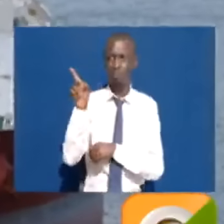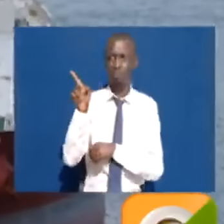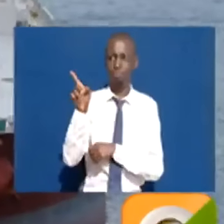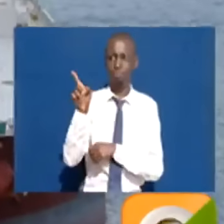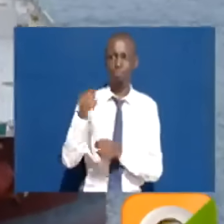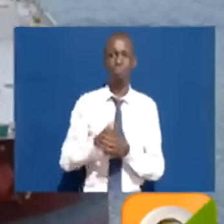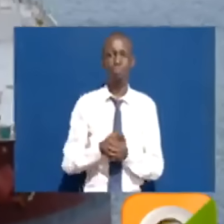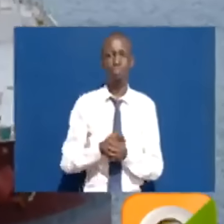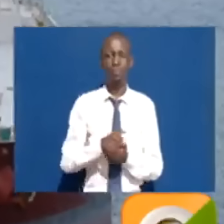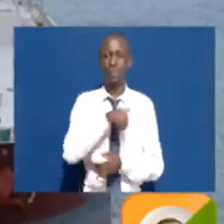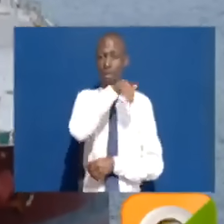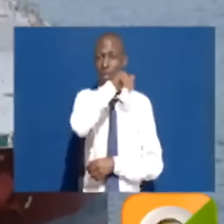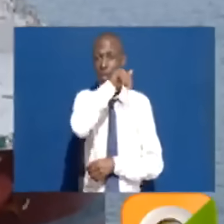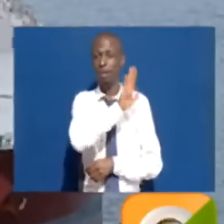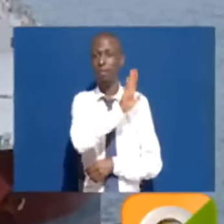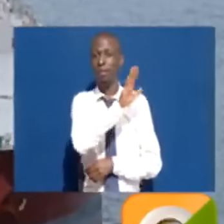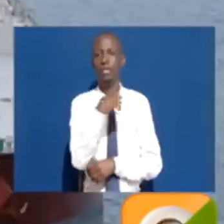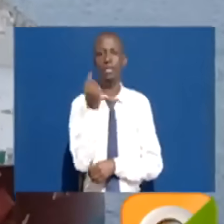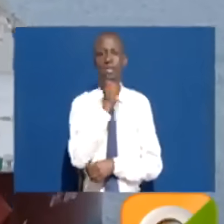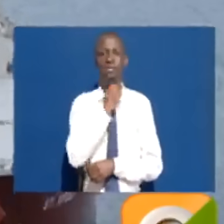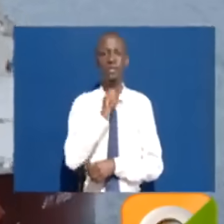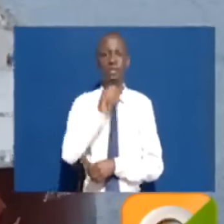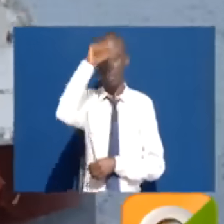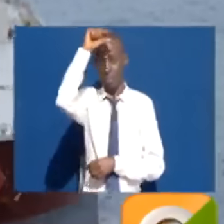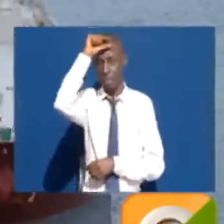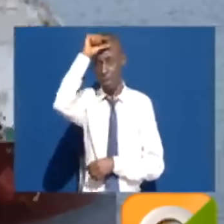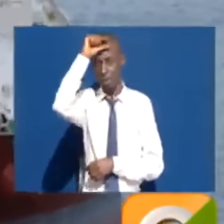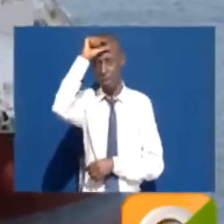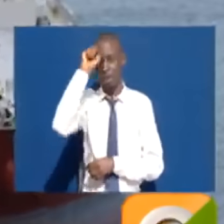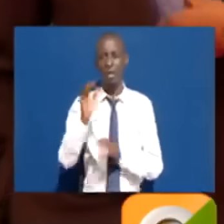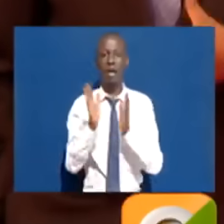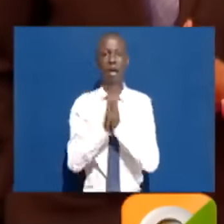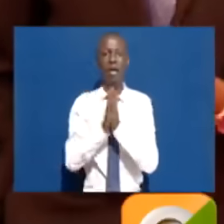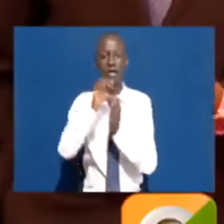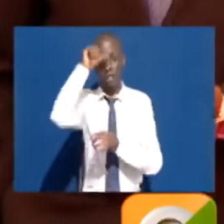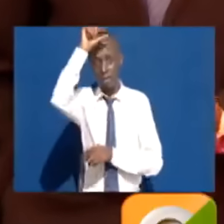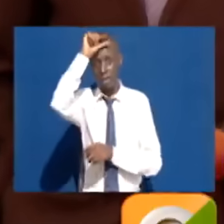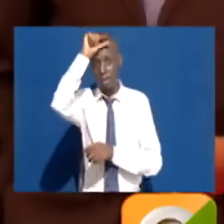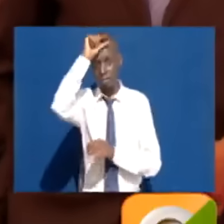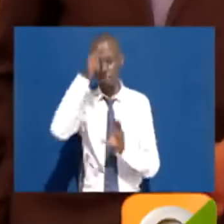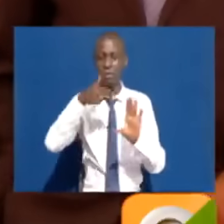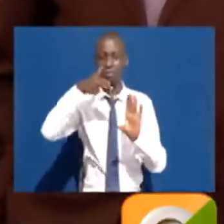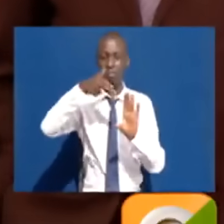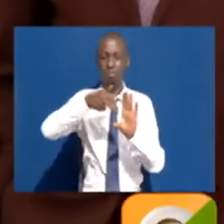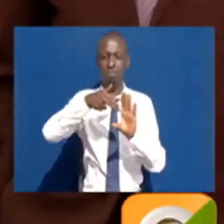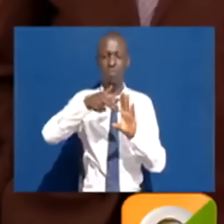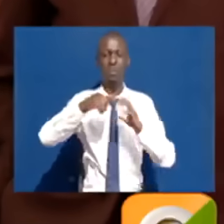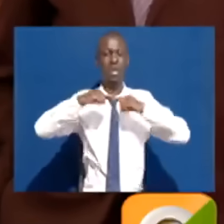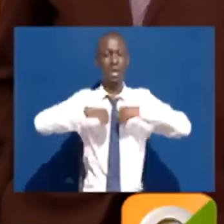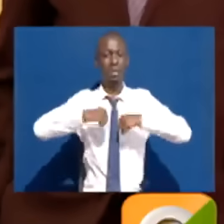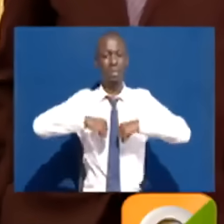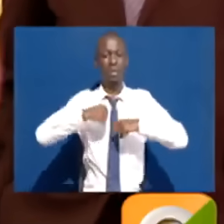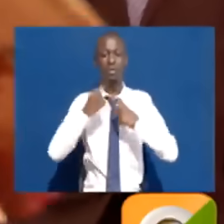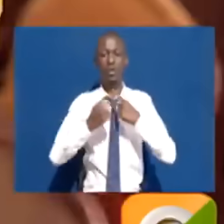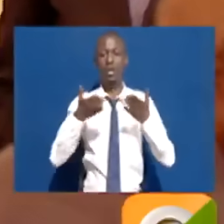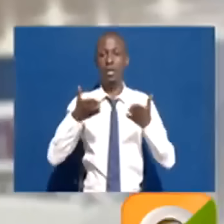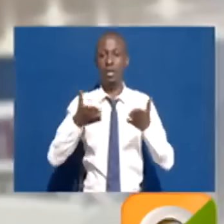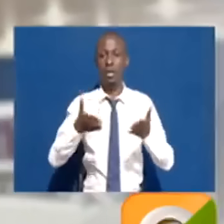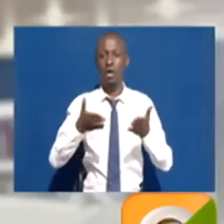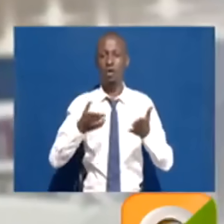Azimio leader Raila Odinga says the government-to-government oil deal that was signed in April this year is a grand